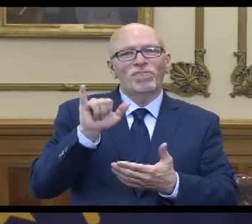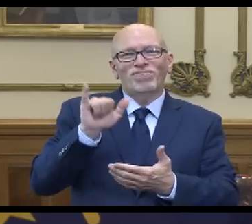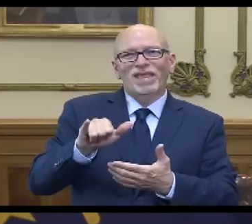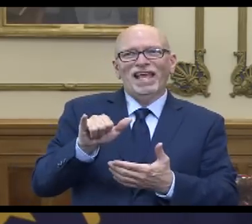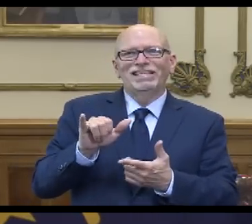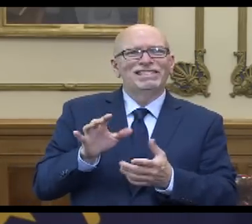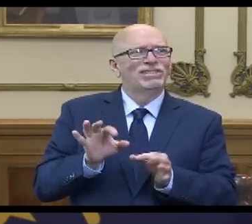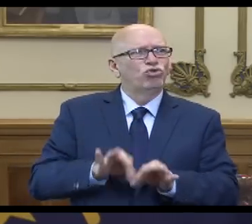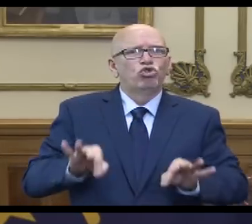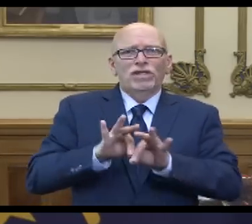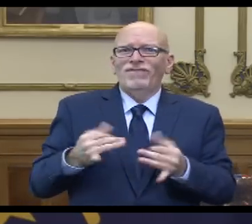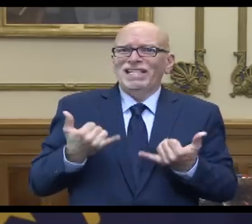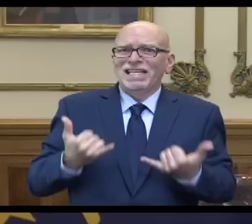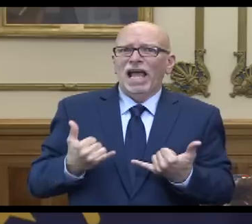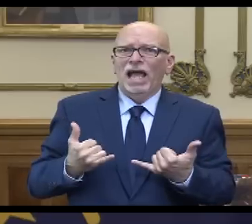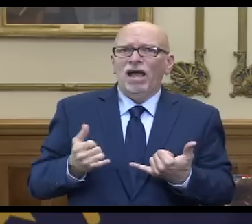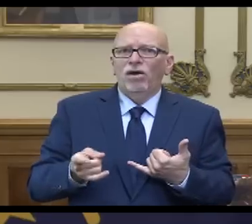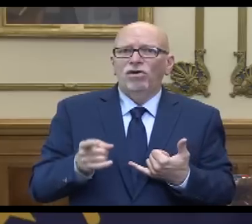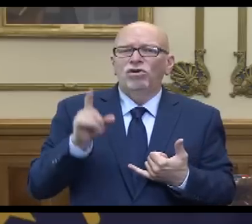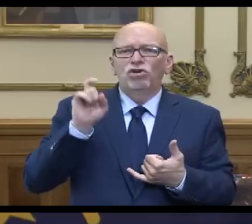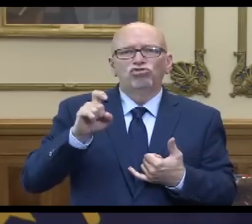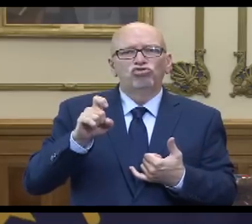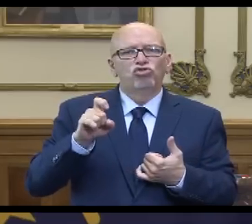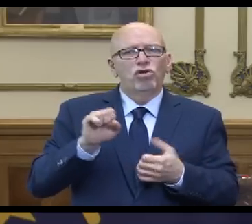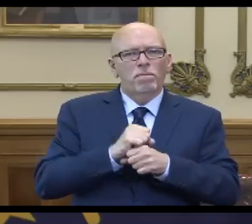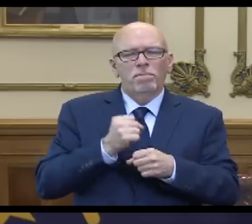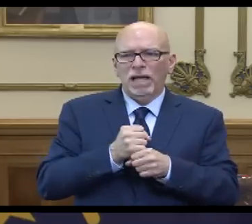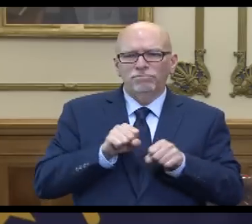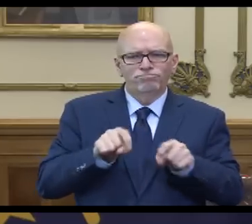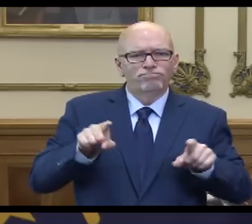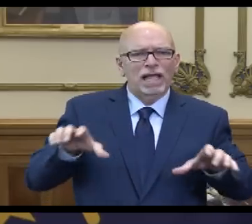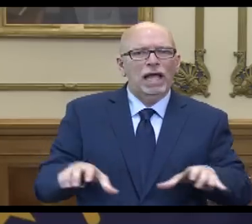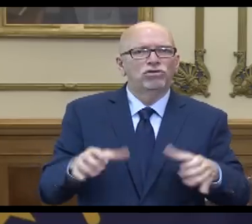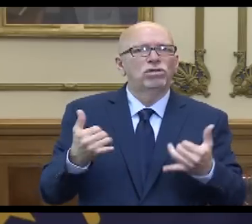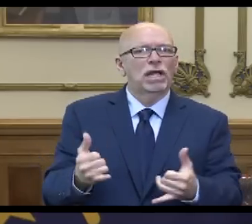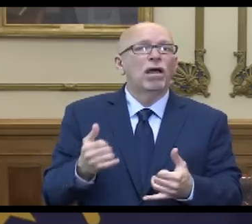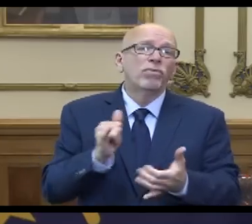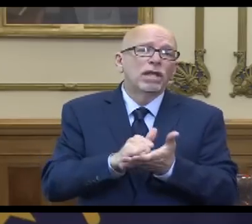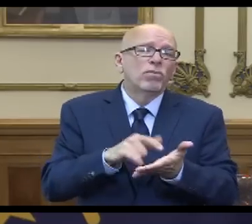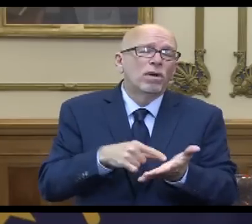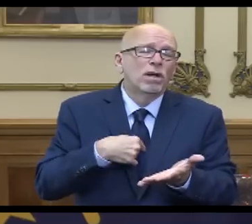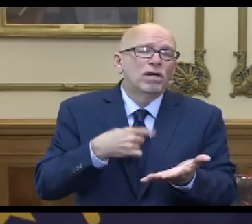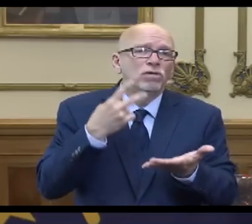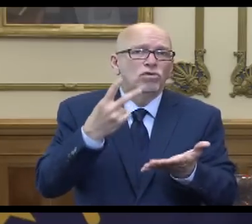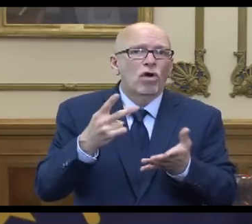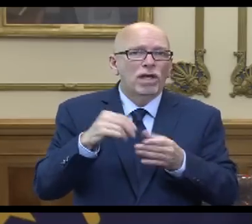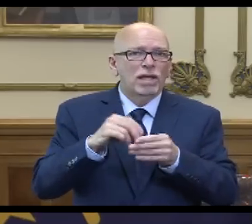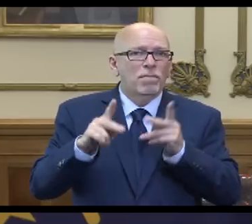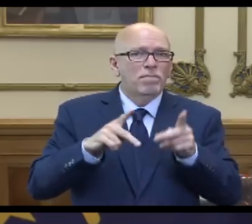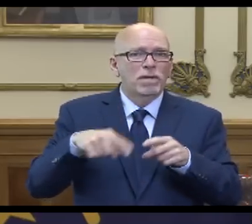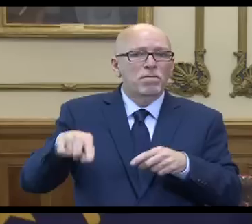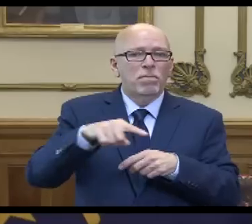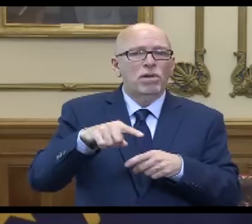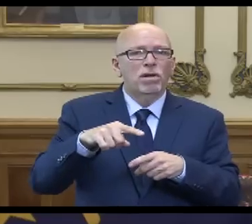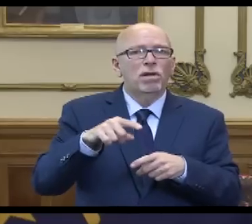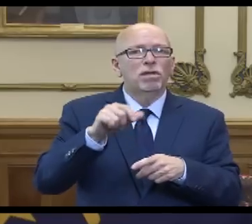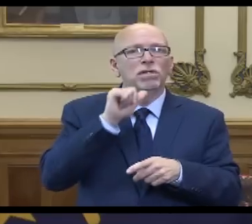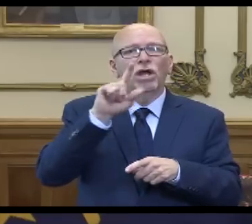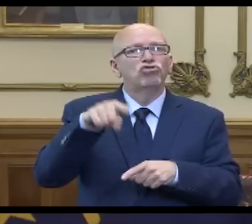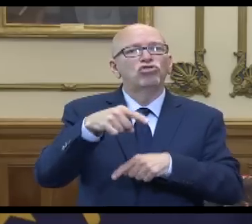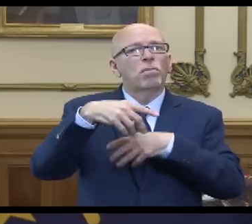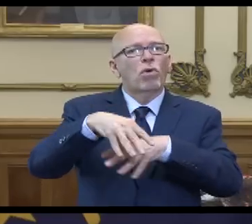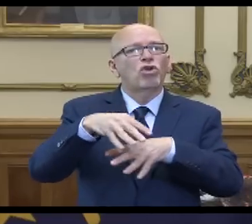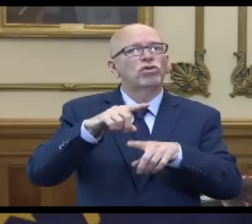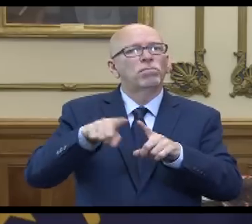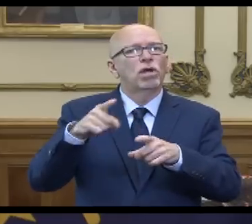urgency of now should spur action. And that's what I saw in the folks that were not just marching toward,